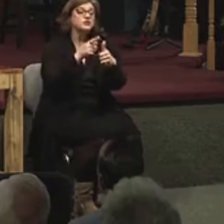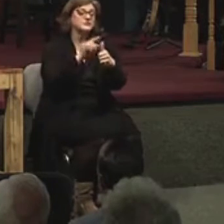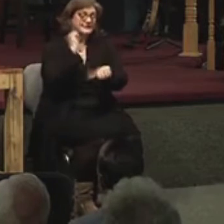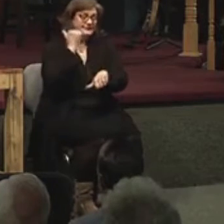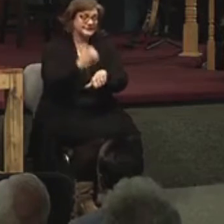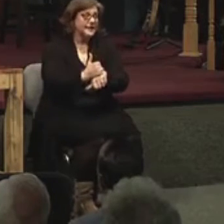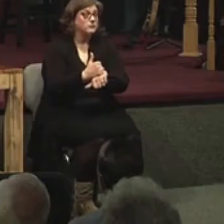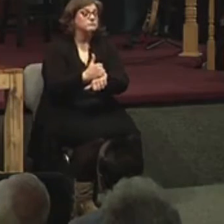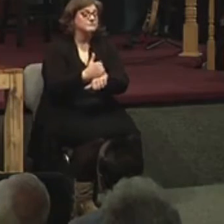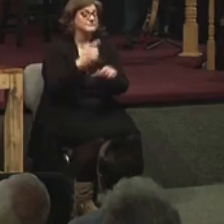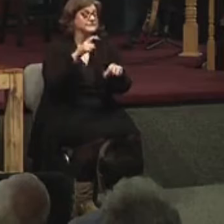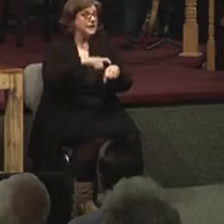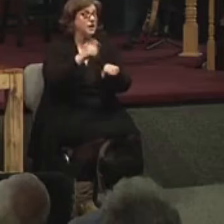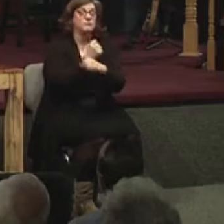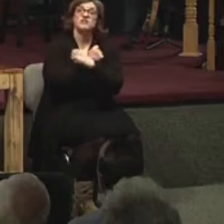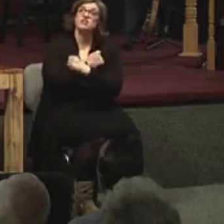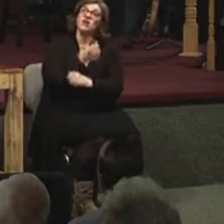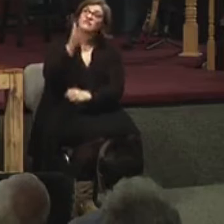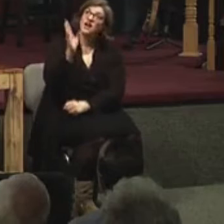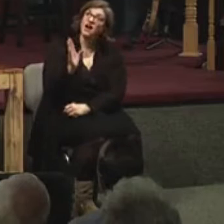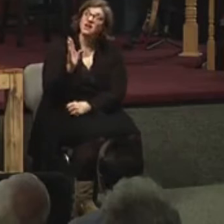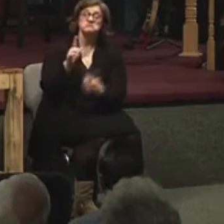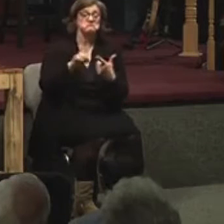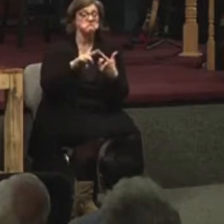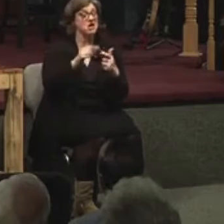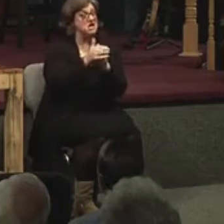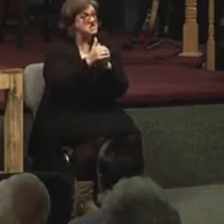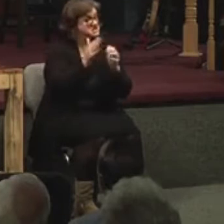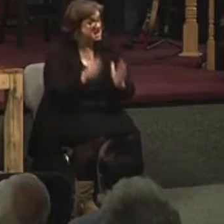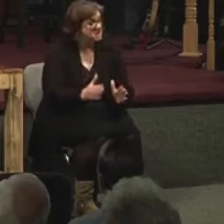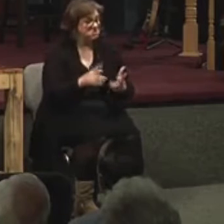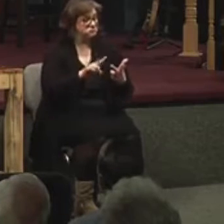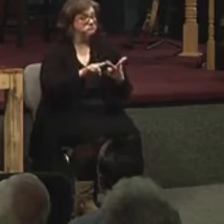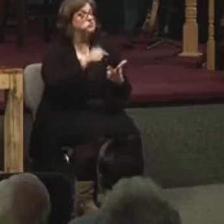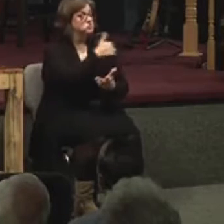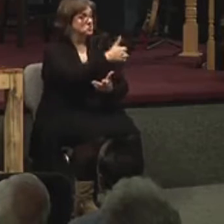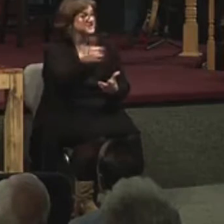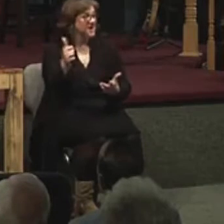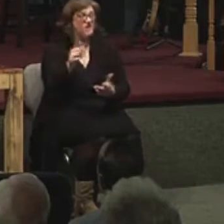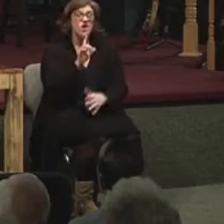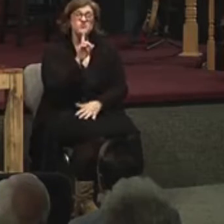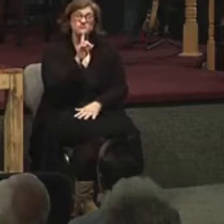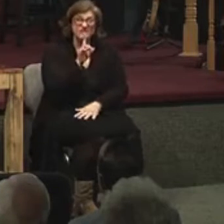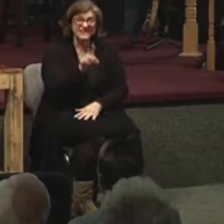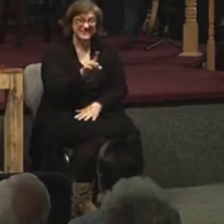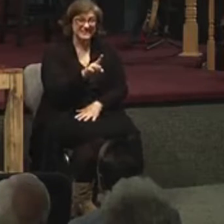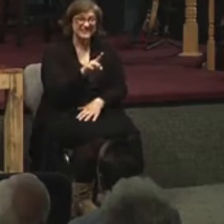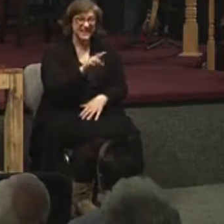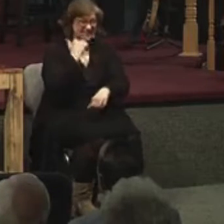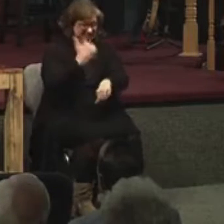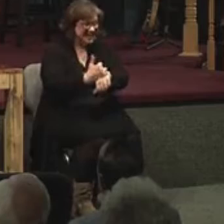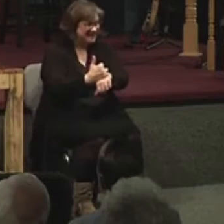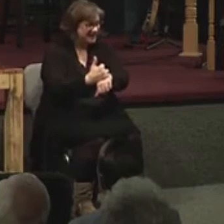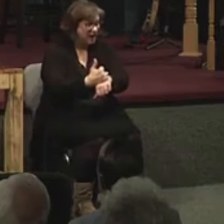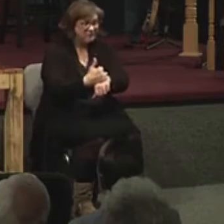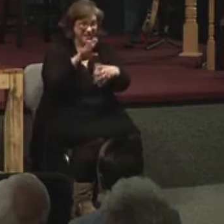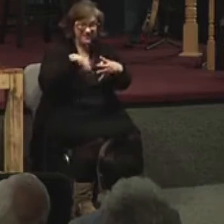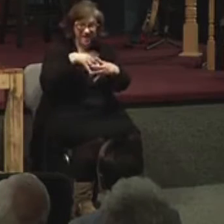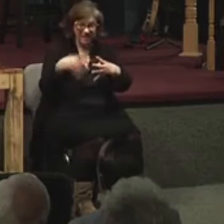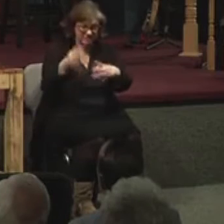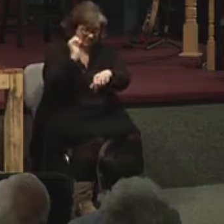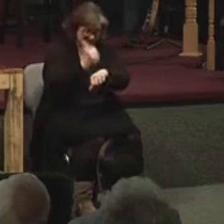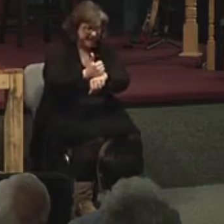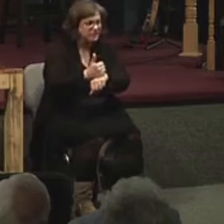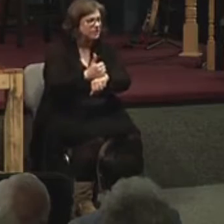yourself. Really schedule it. Put it on the calendar. Make it a part of your daily practices.